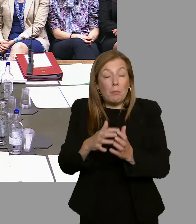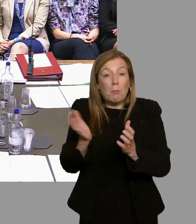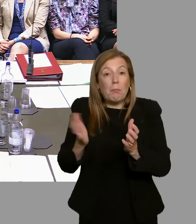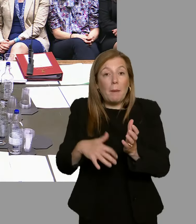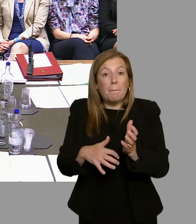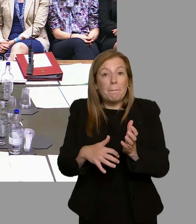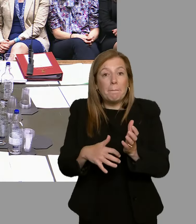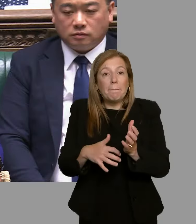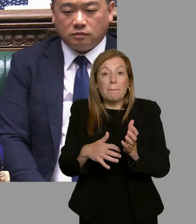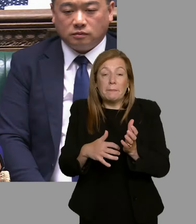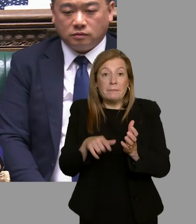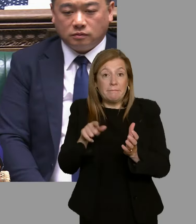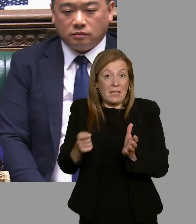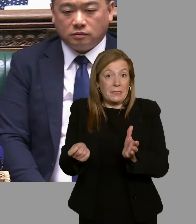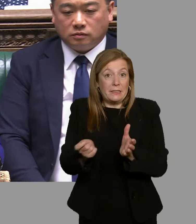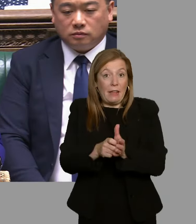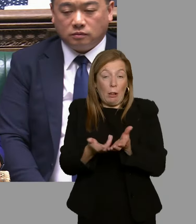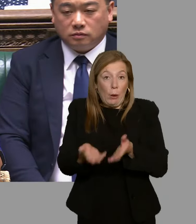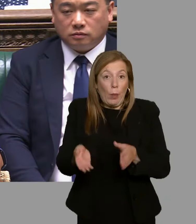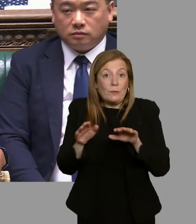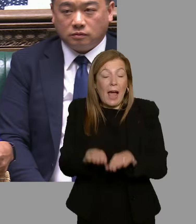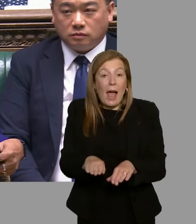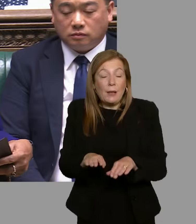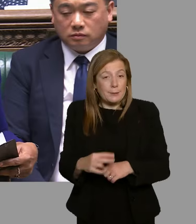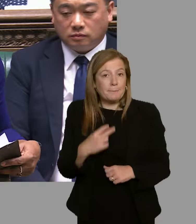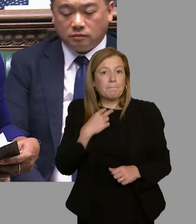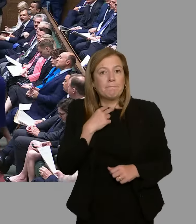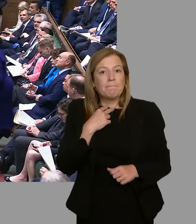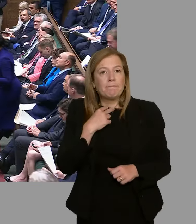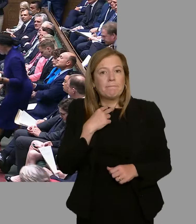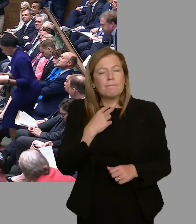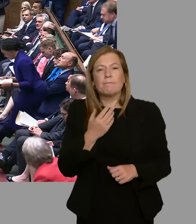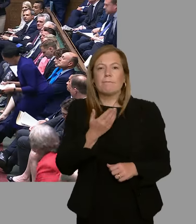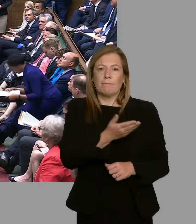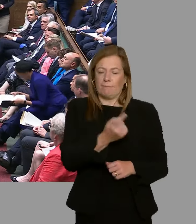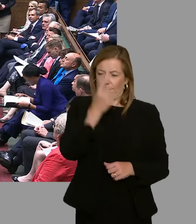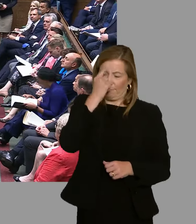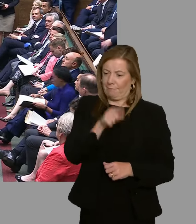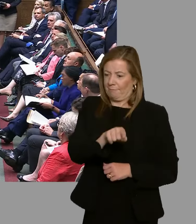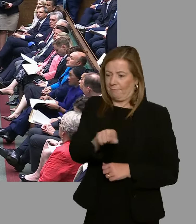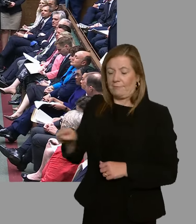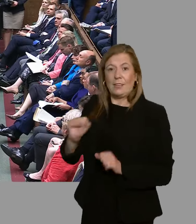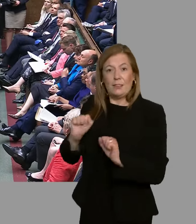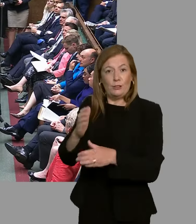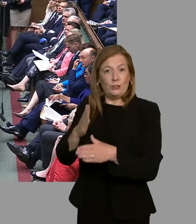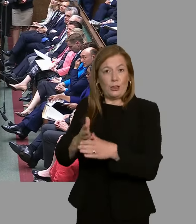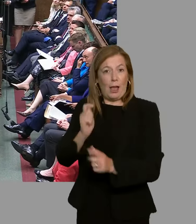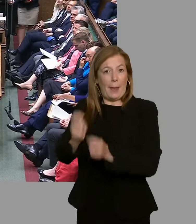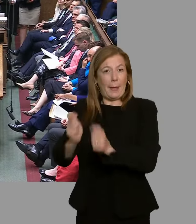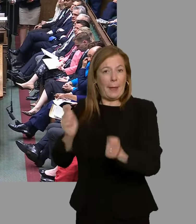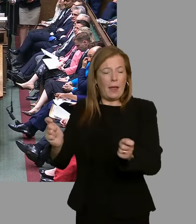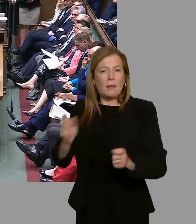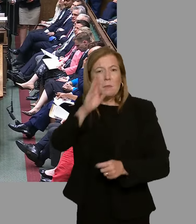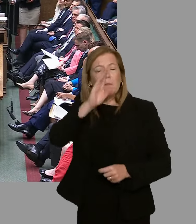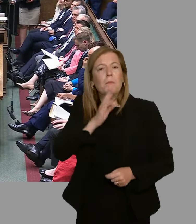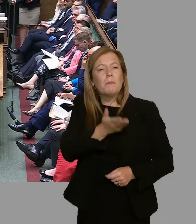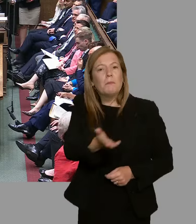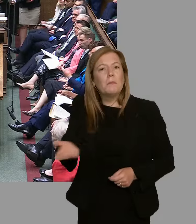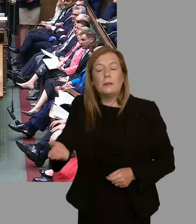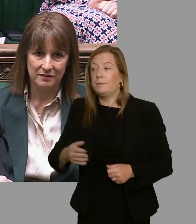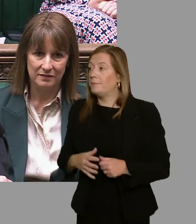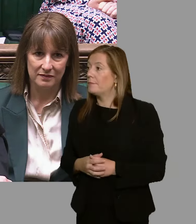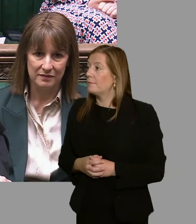Prime Minister have to say to all the people who have lost their jobs? Mr. Speaker, nobody wants to see job losses, but she